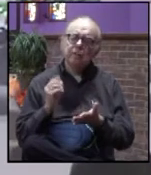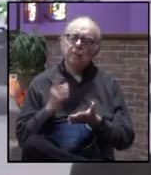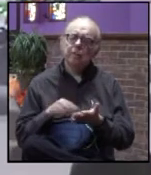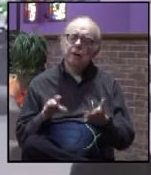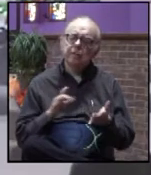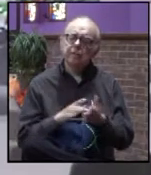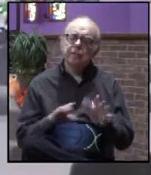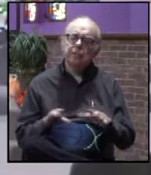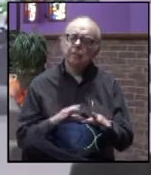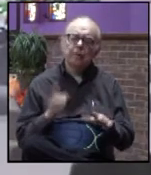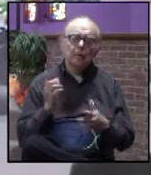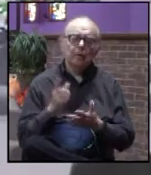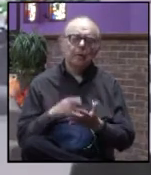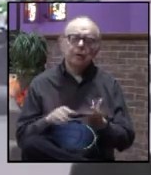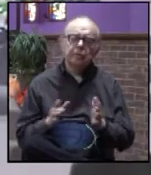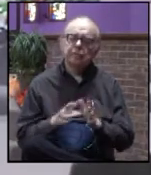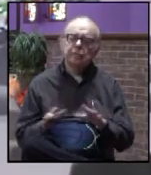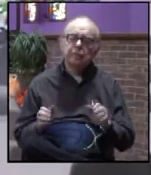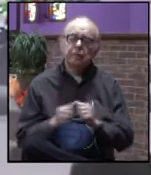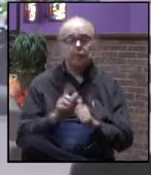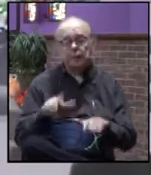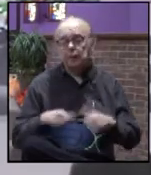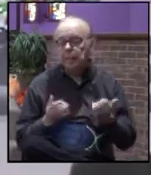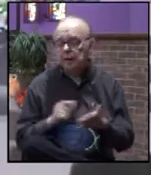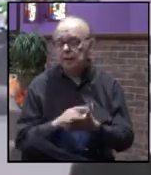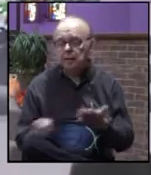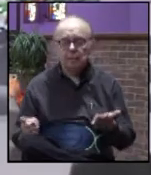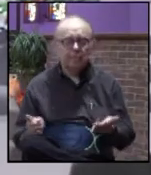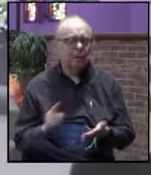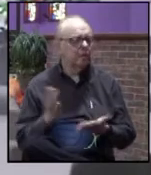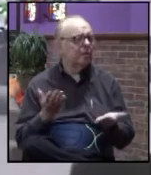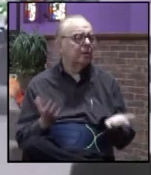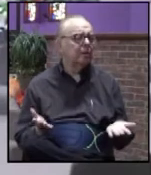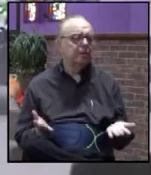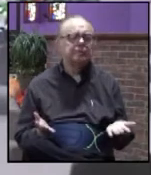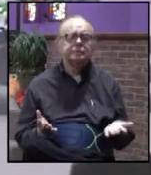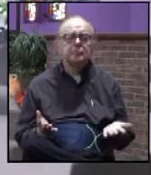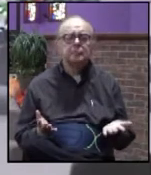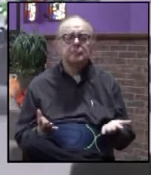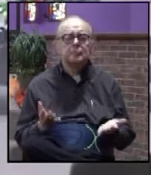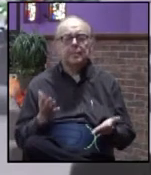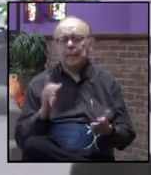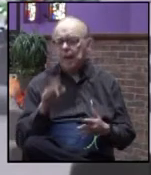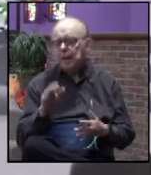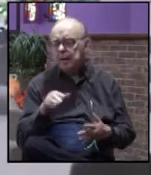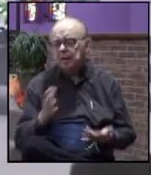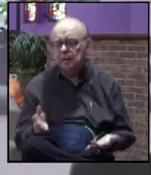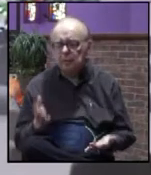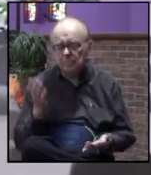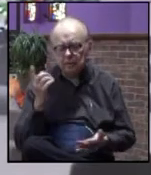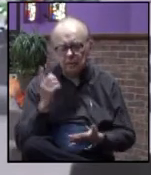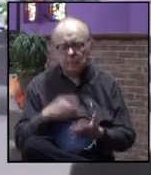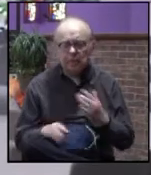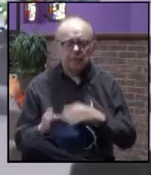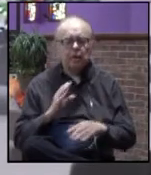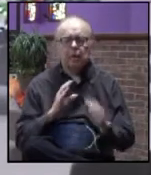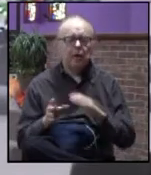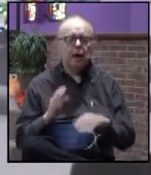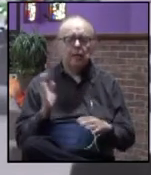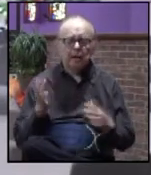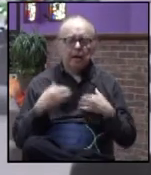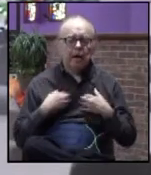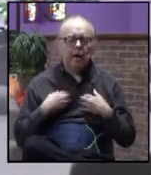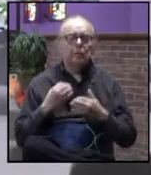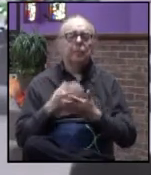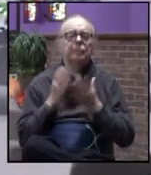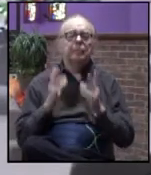What has he done in your life this week? Where have you been? Where has he led you? Hey, what kind of a conversation did you have